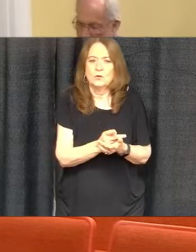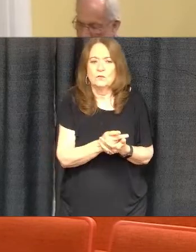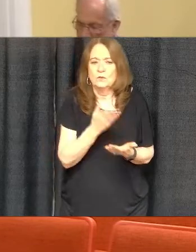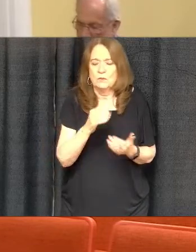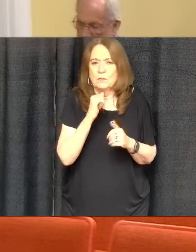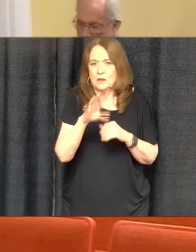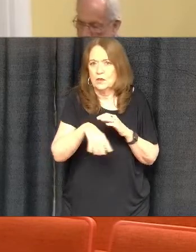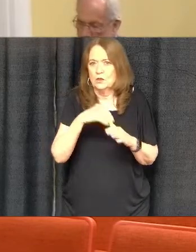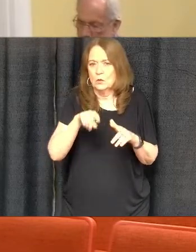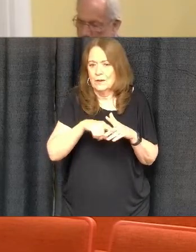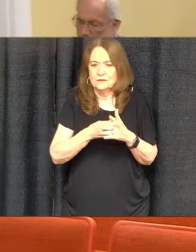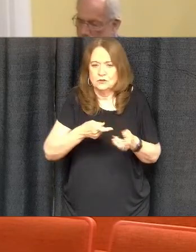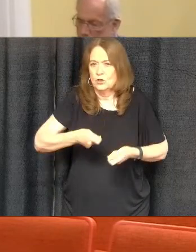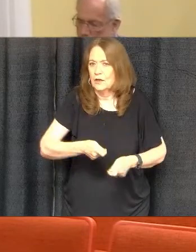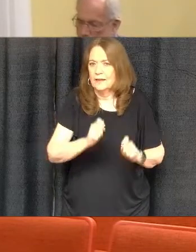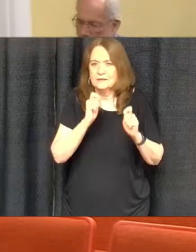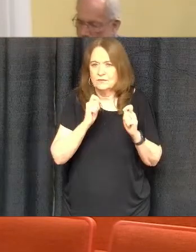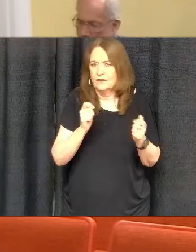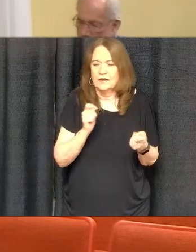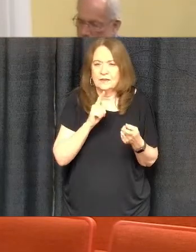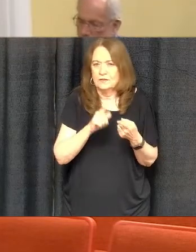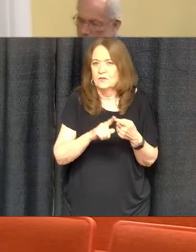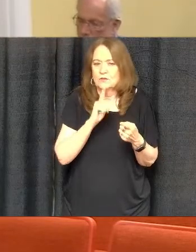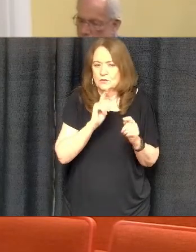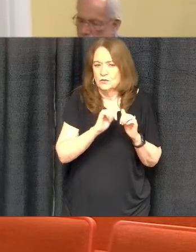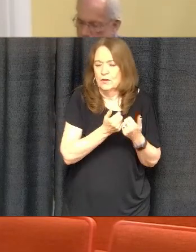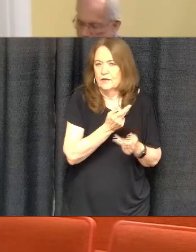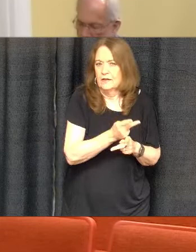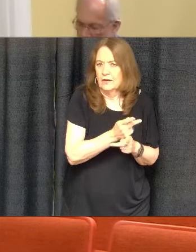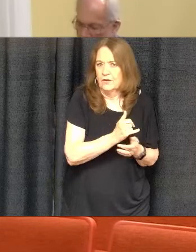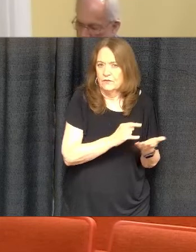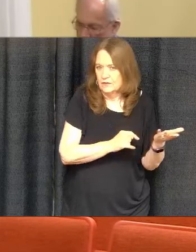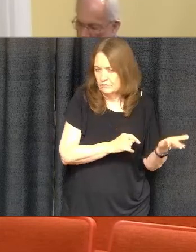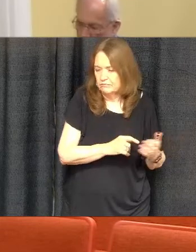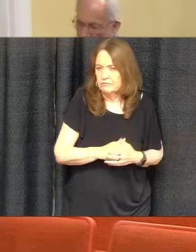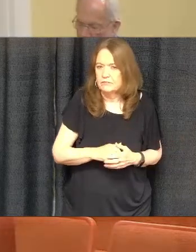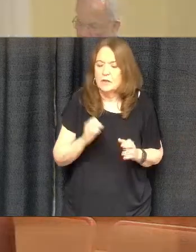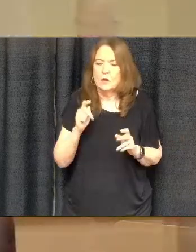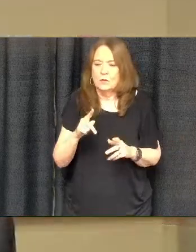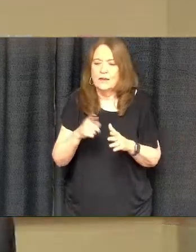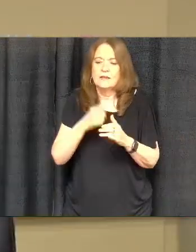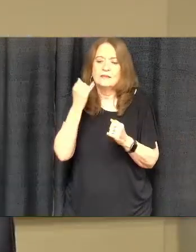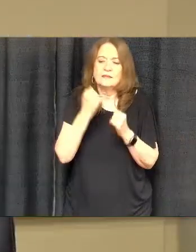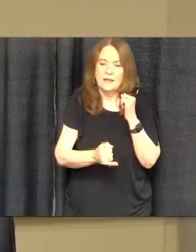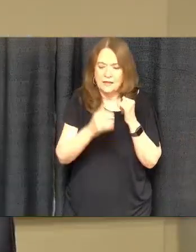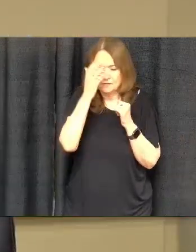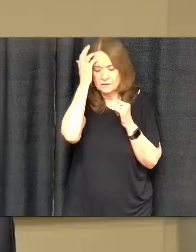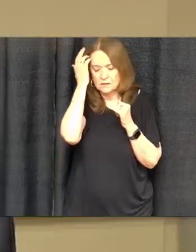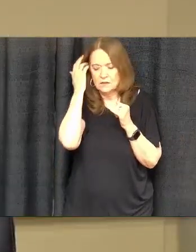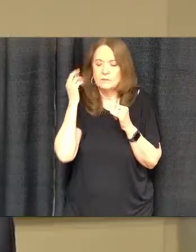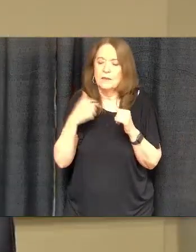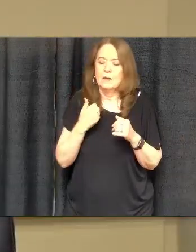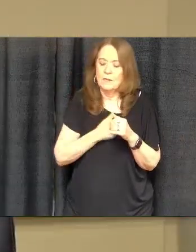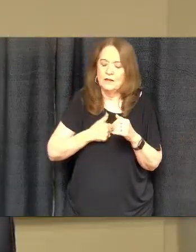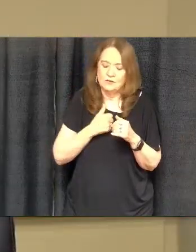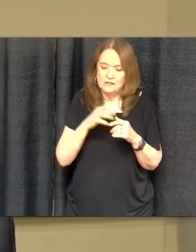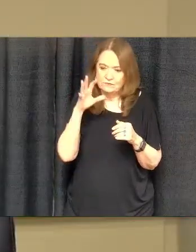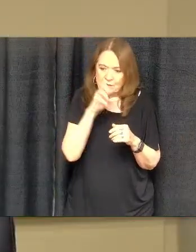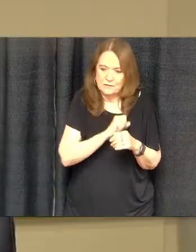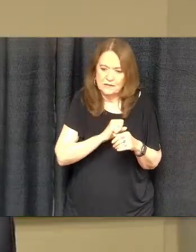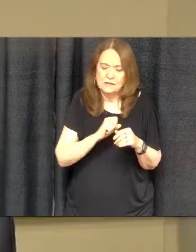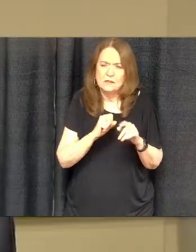start excavating and making sure what is exactly under the ground there. Okay. And then the last thing is, I apologize if I missed this.